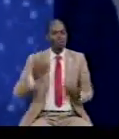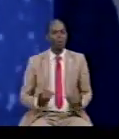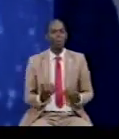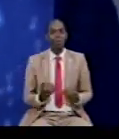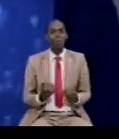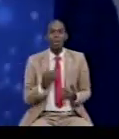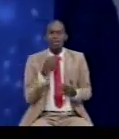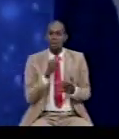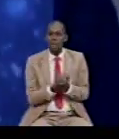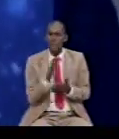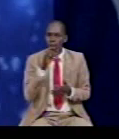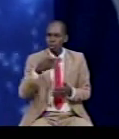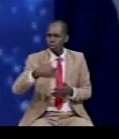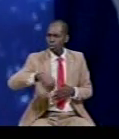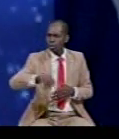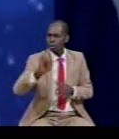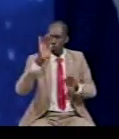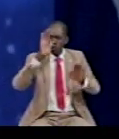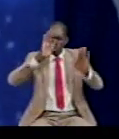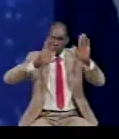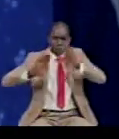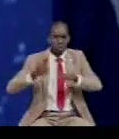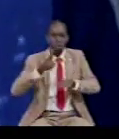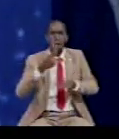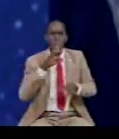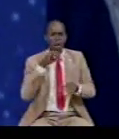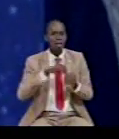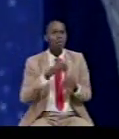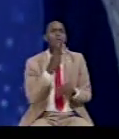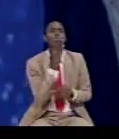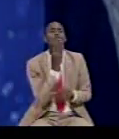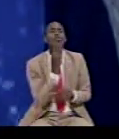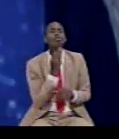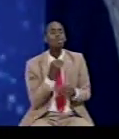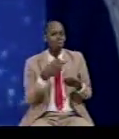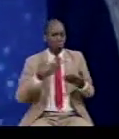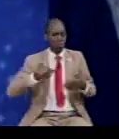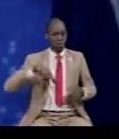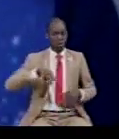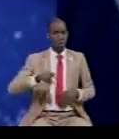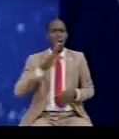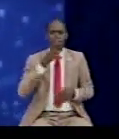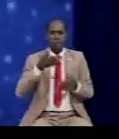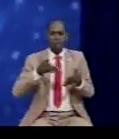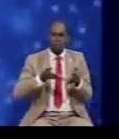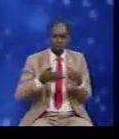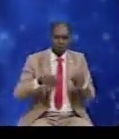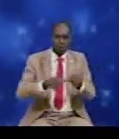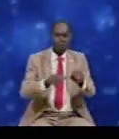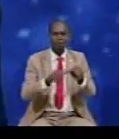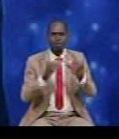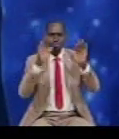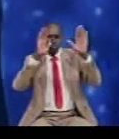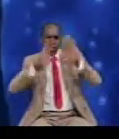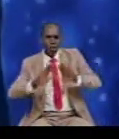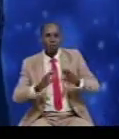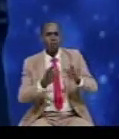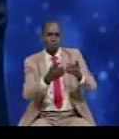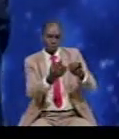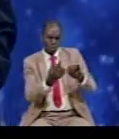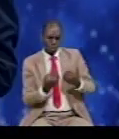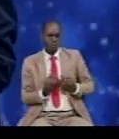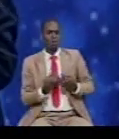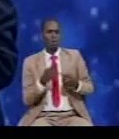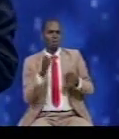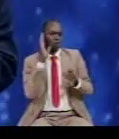still troubled? You're in the Jewish religion. Are you still to come and rest with us? Are you in the Gentile